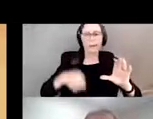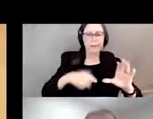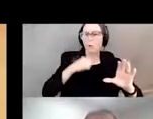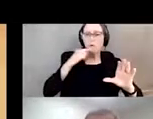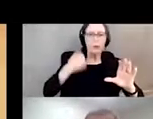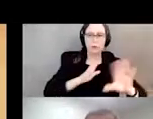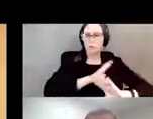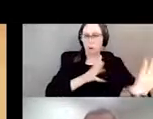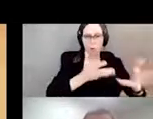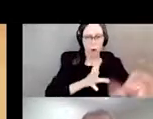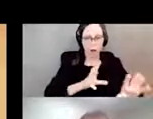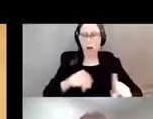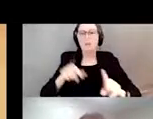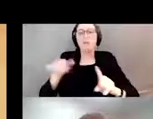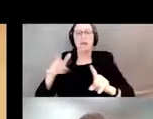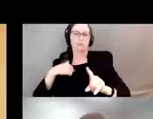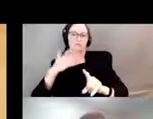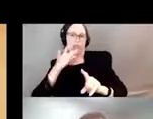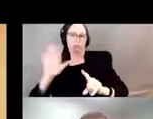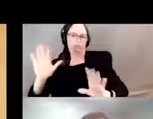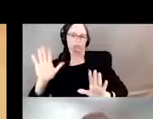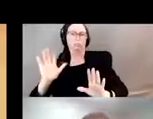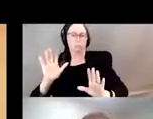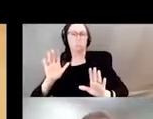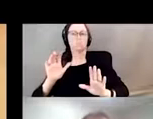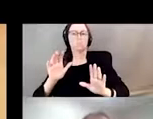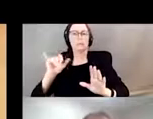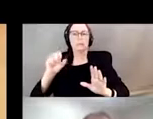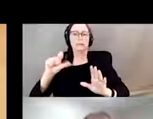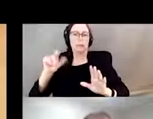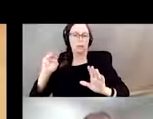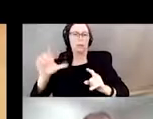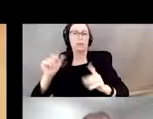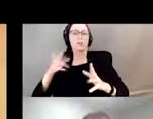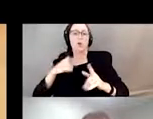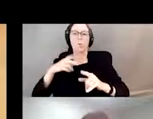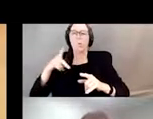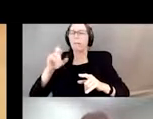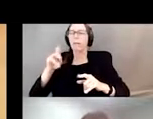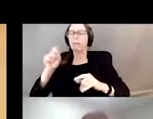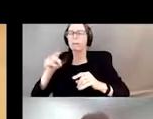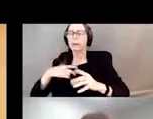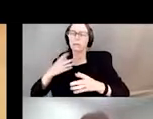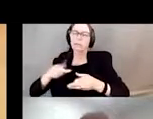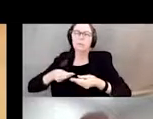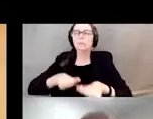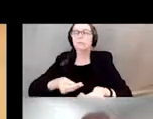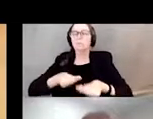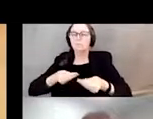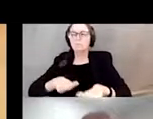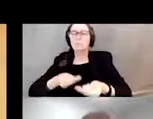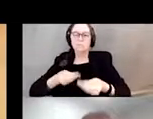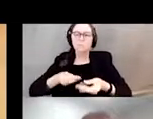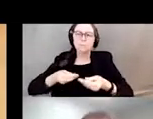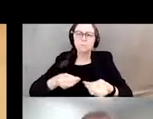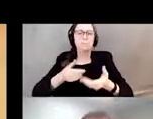in control. Okay, so Pakistan will pour money and weapons into getting a